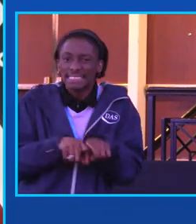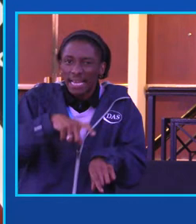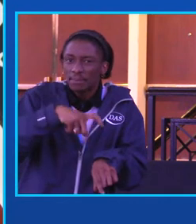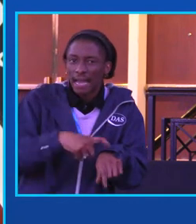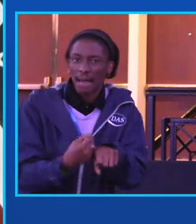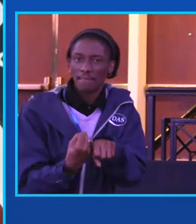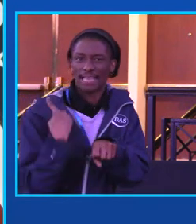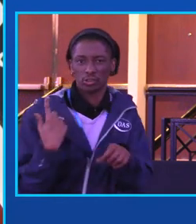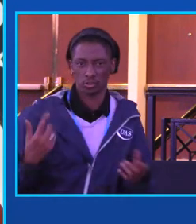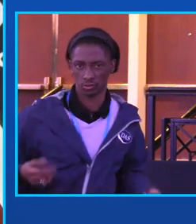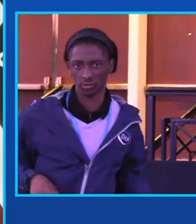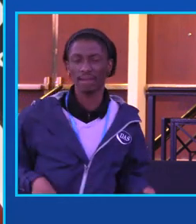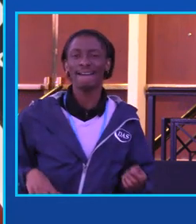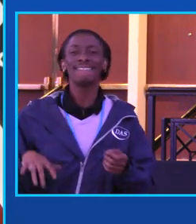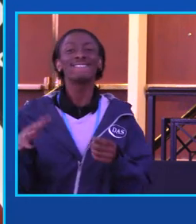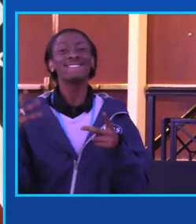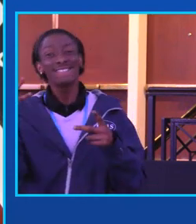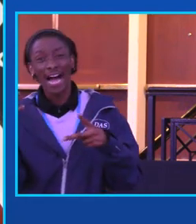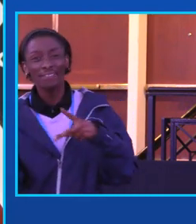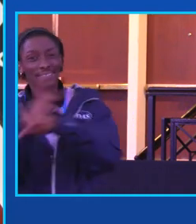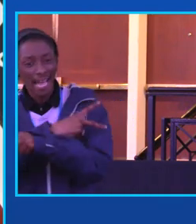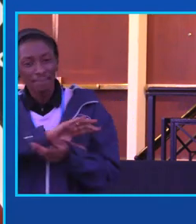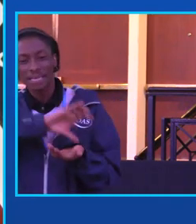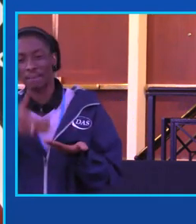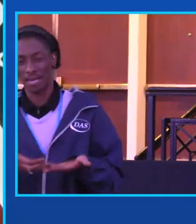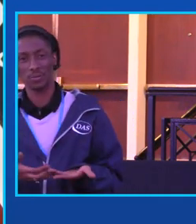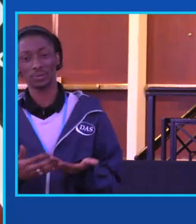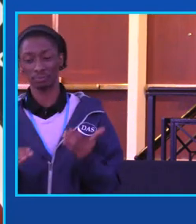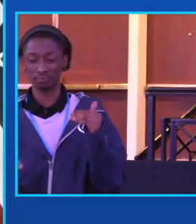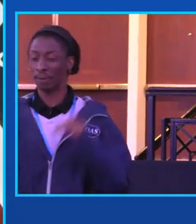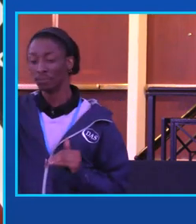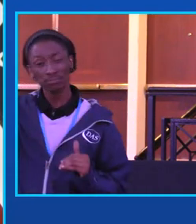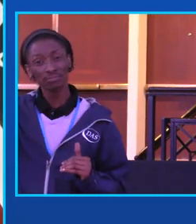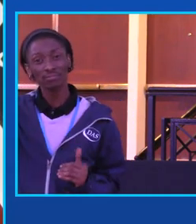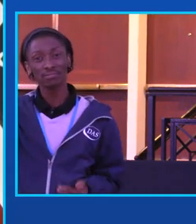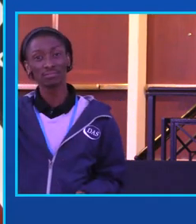last cycle. Five times the amount of cash.